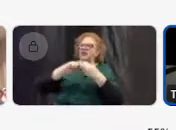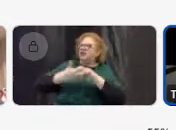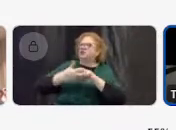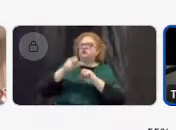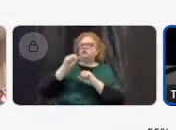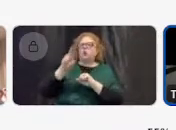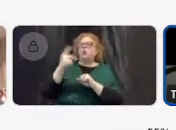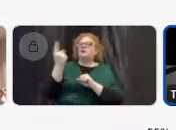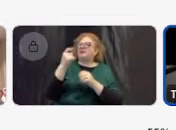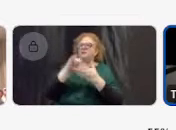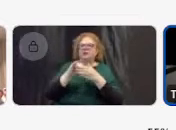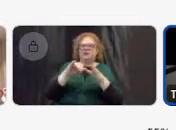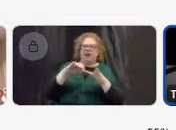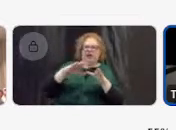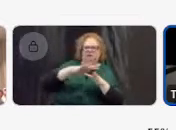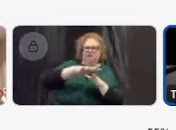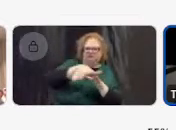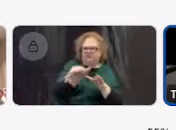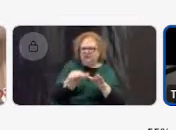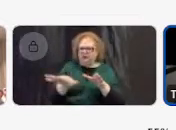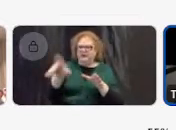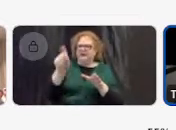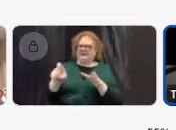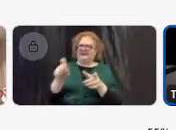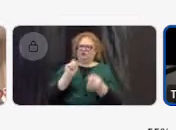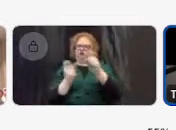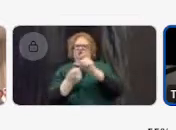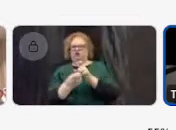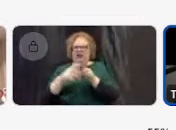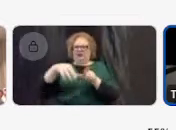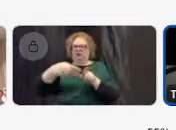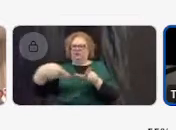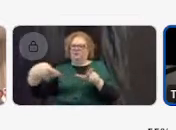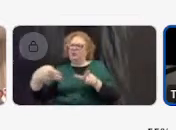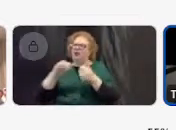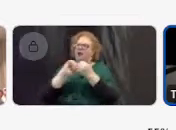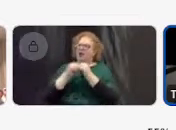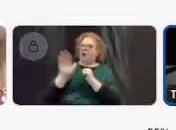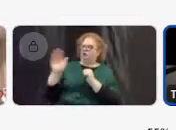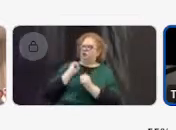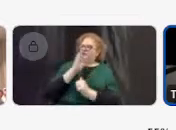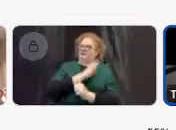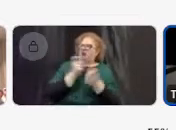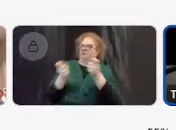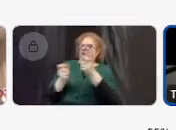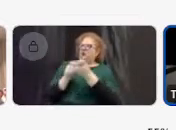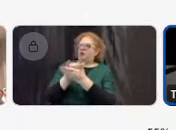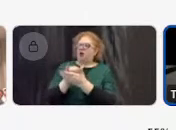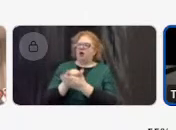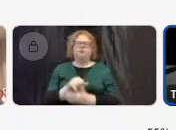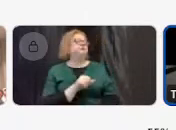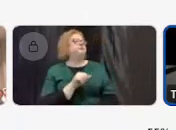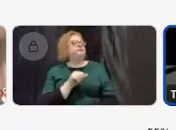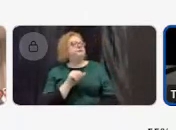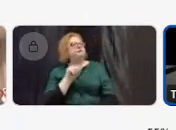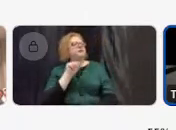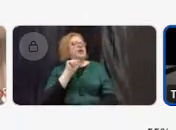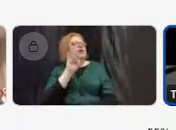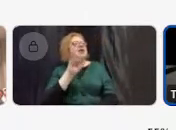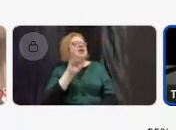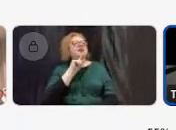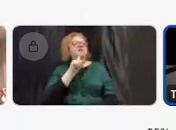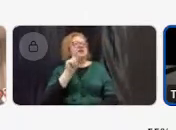needing to be a change, how does that work on your staff level if something needs to be changed? Unless it is deemed a